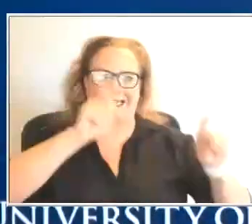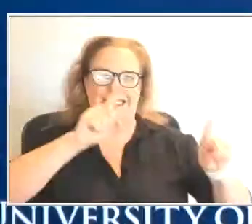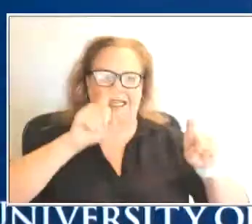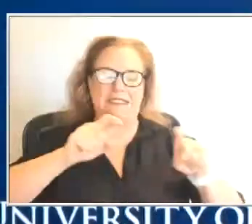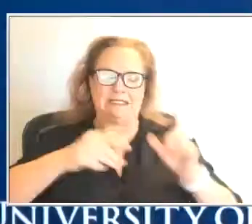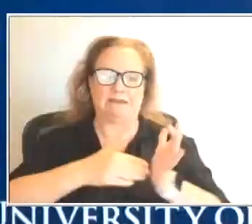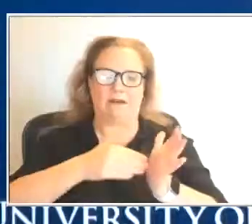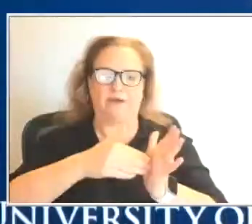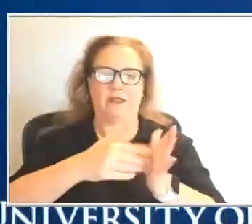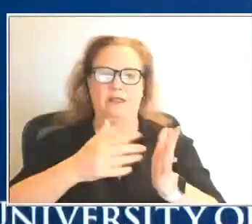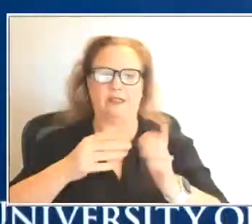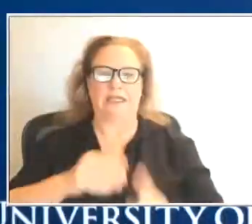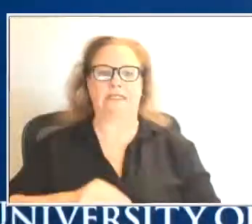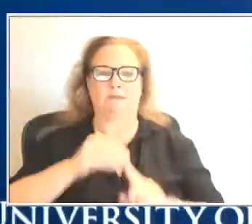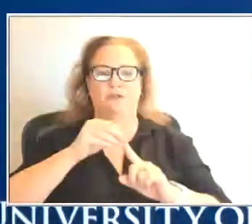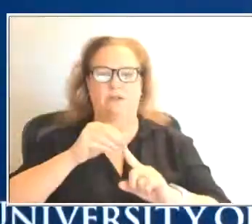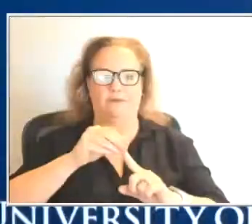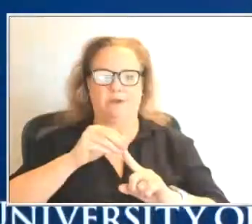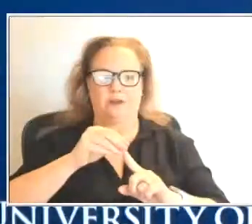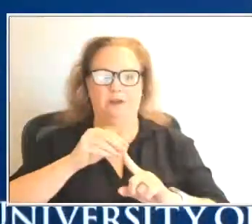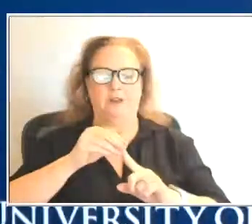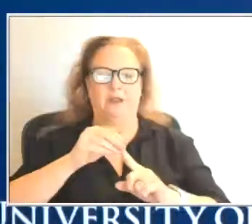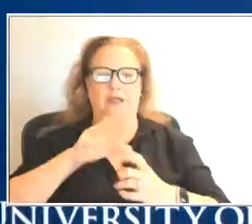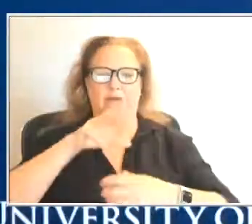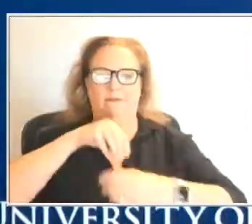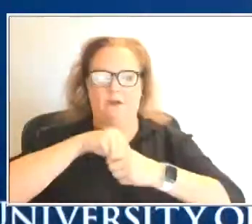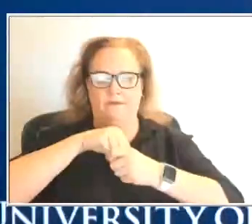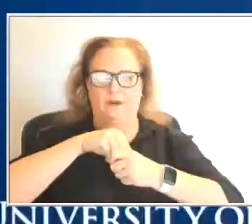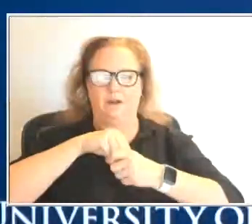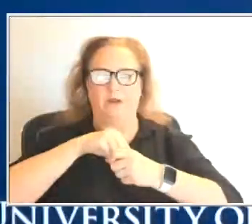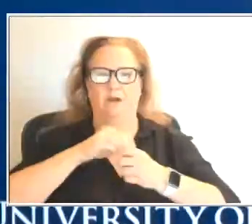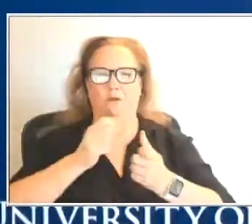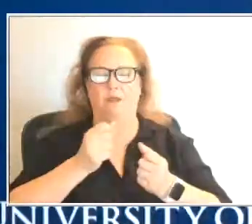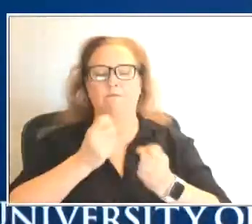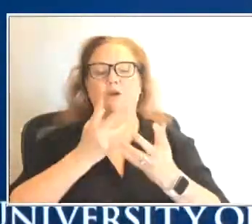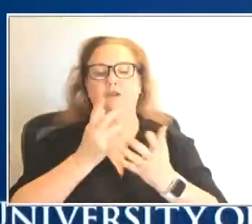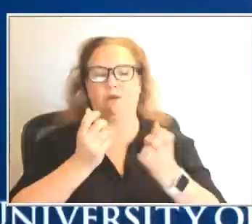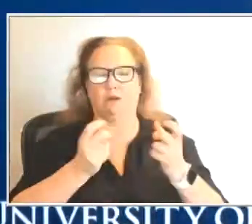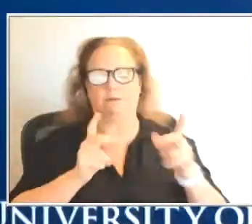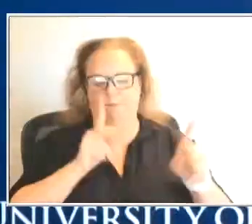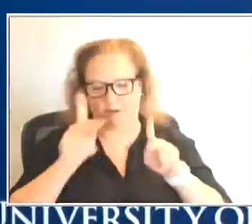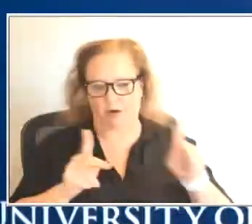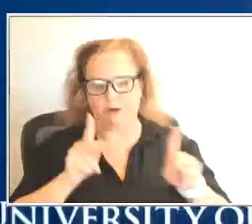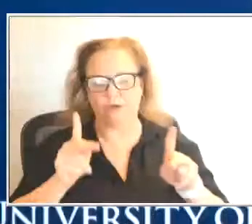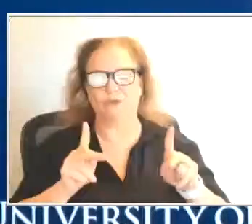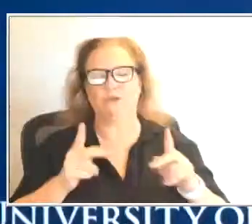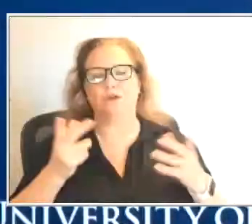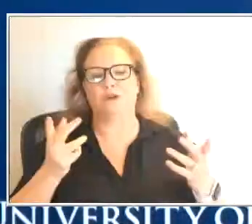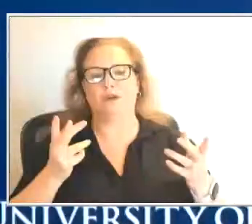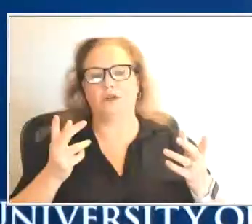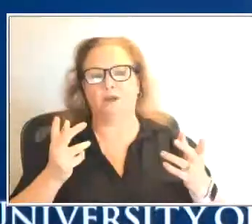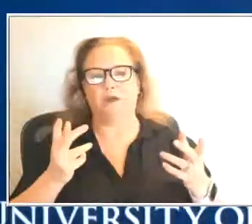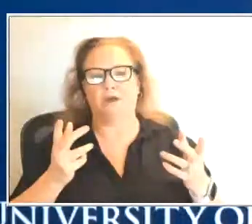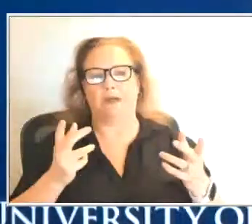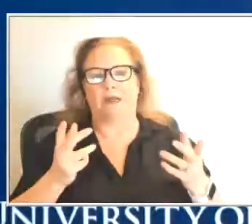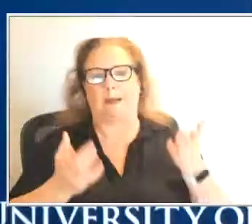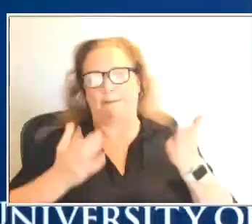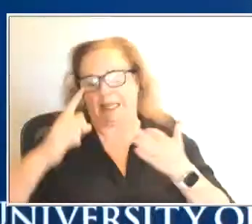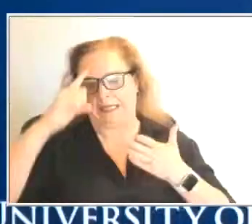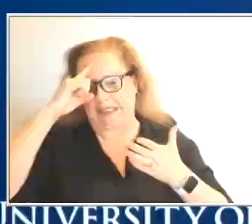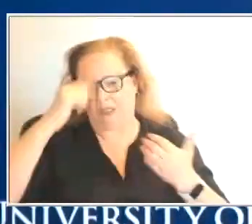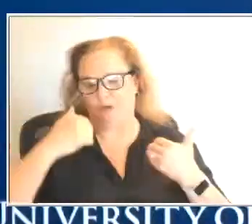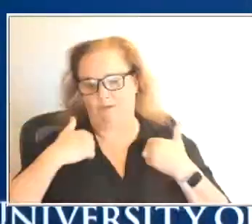basis, especially if you are involved with multiple partners or may think you have